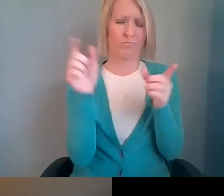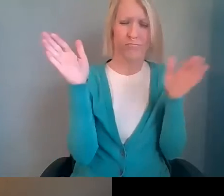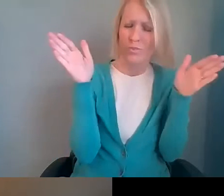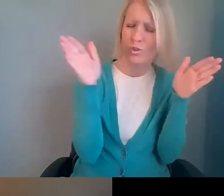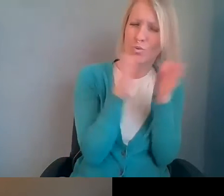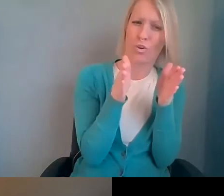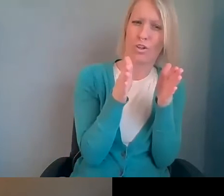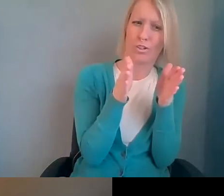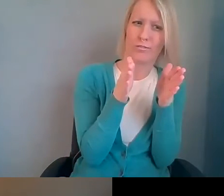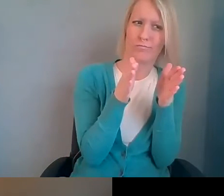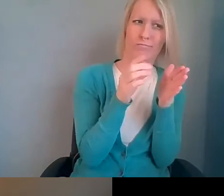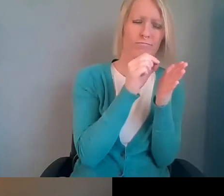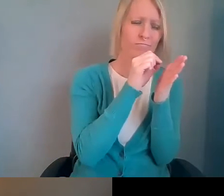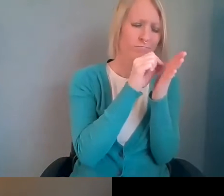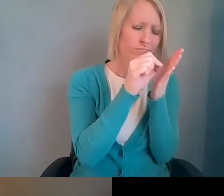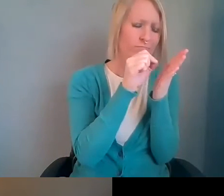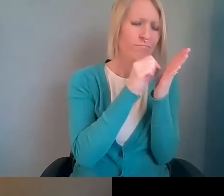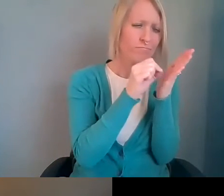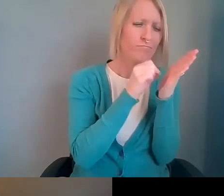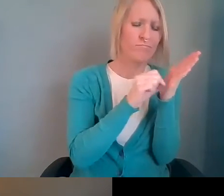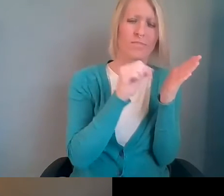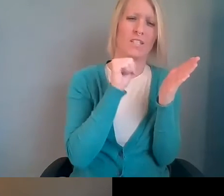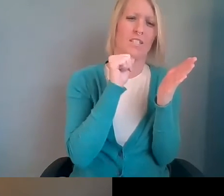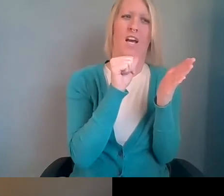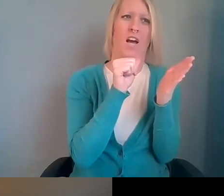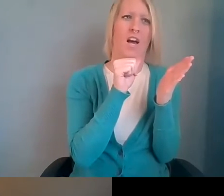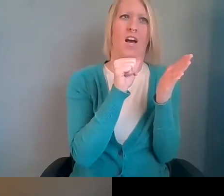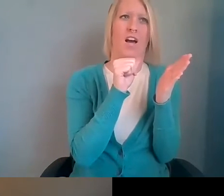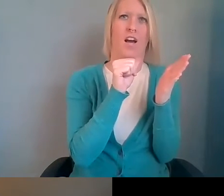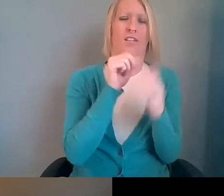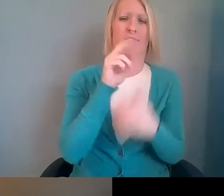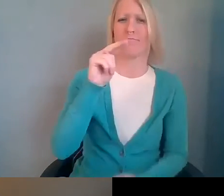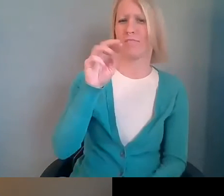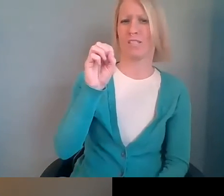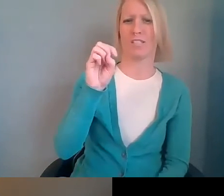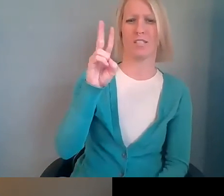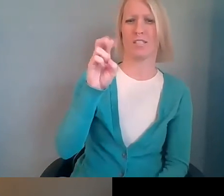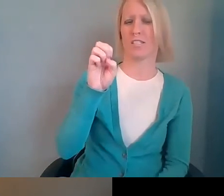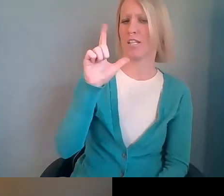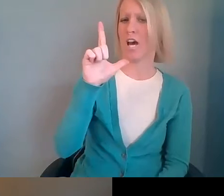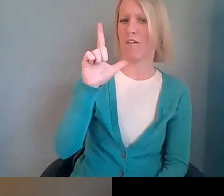a prose novelistic way. I don't write like a novelist.